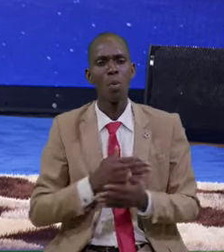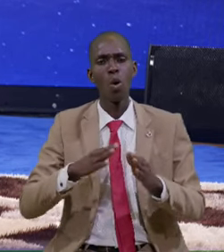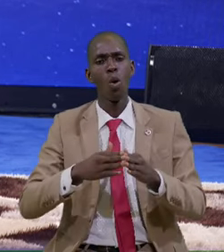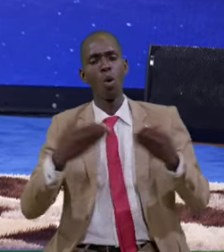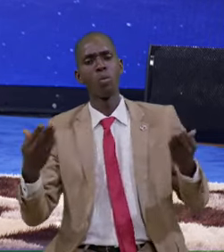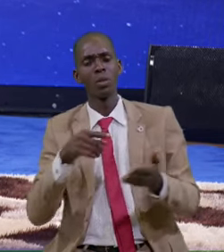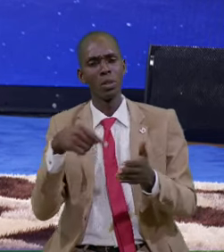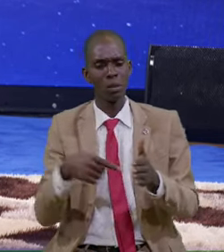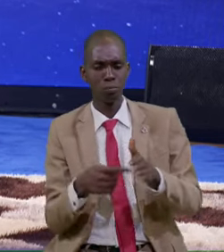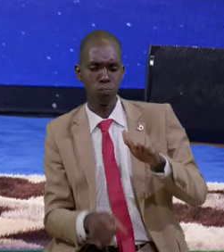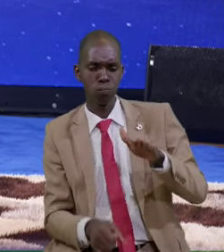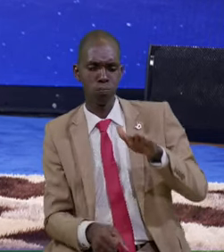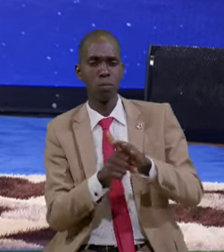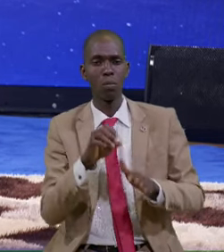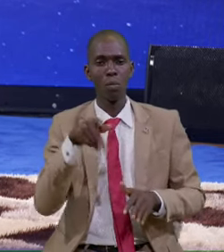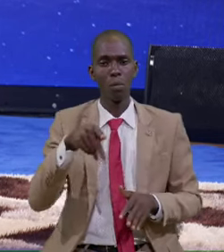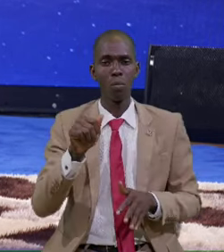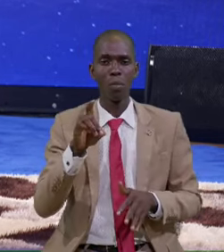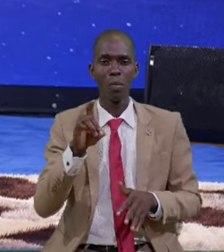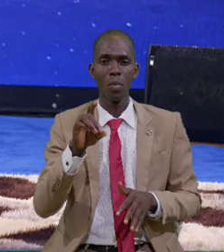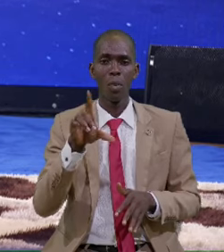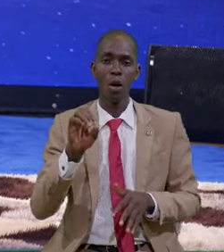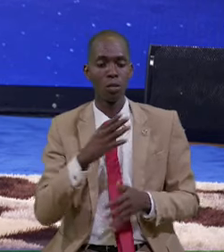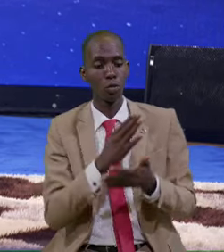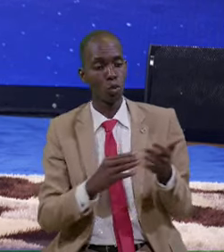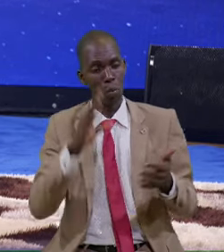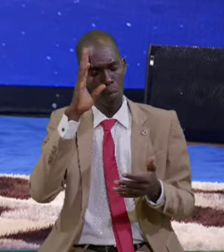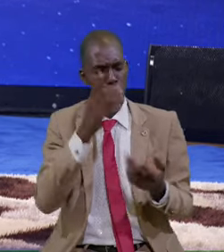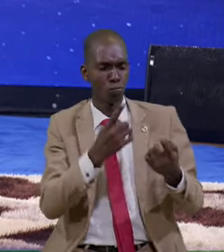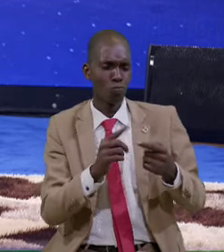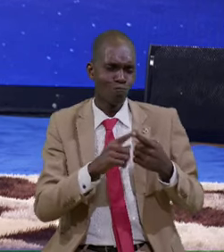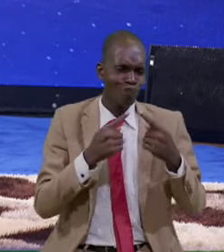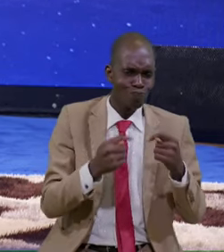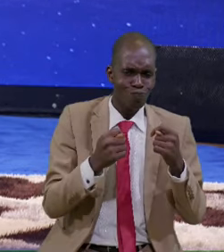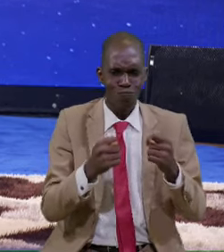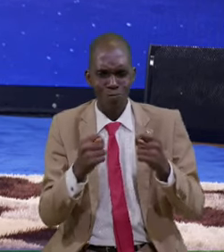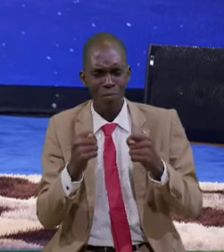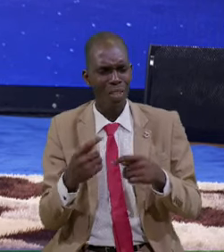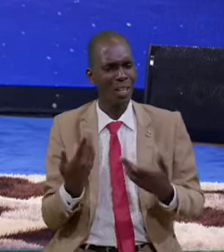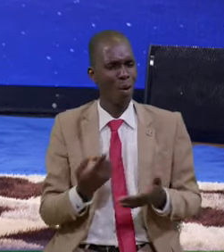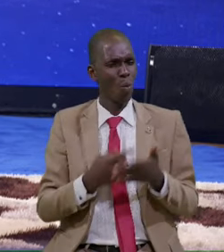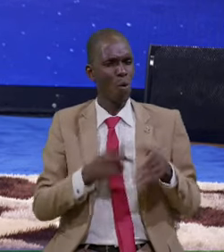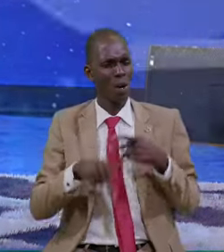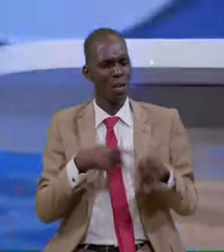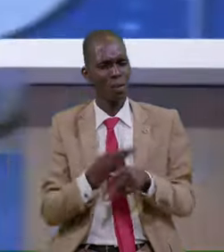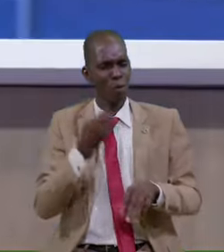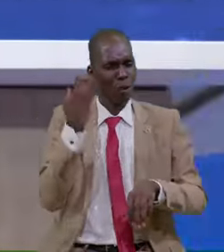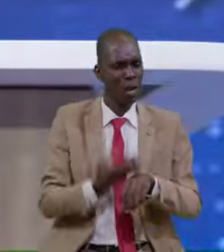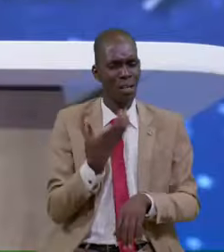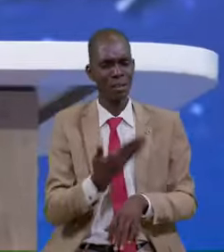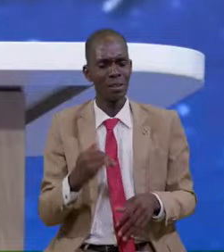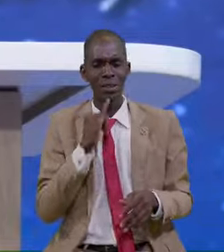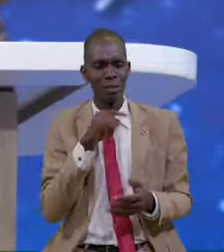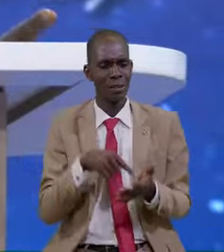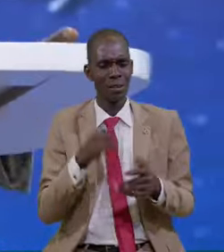And you know, a man, he tries, he said, what kind of padlock is this? Nobody can open this one. But